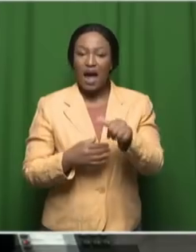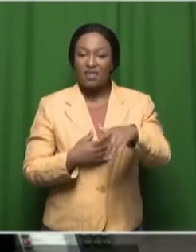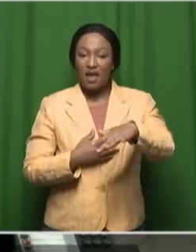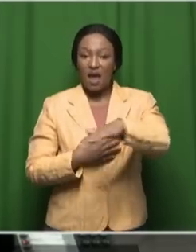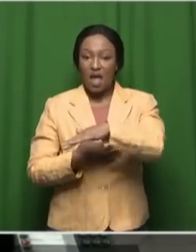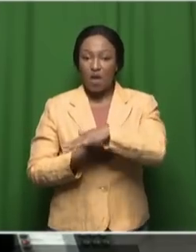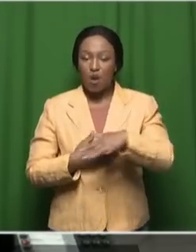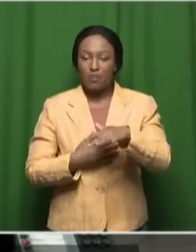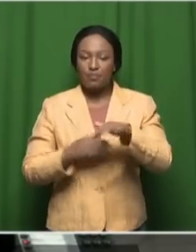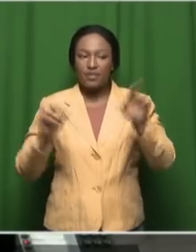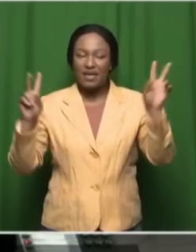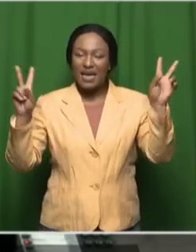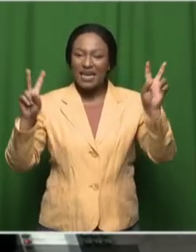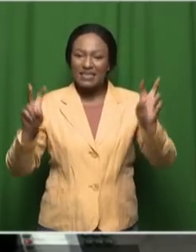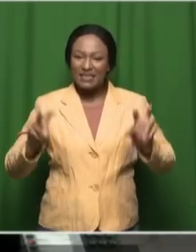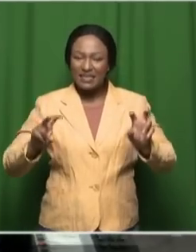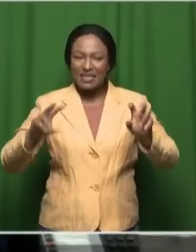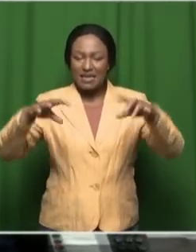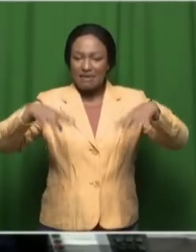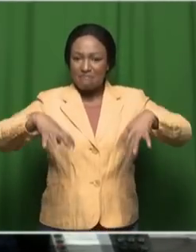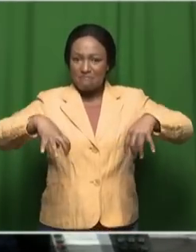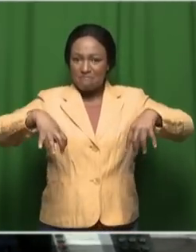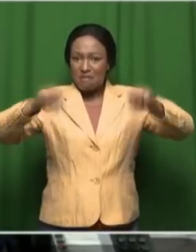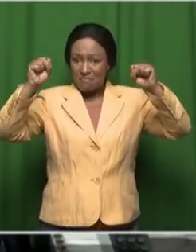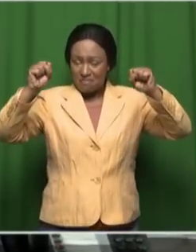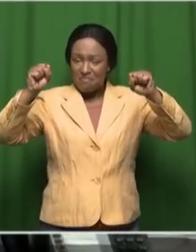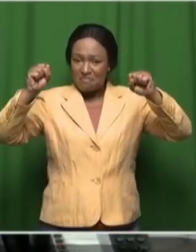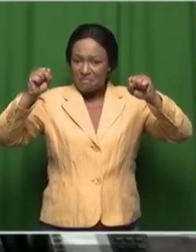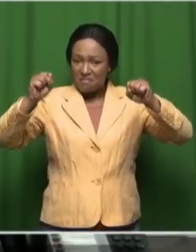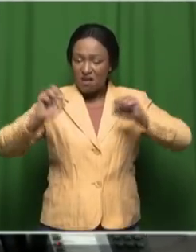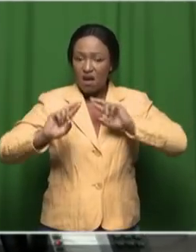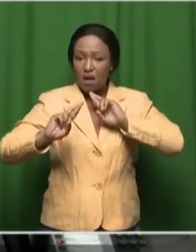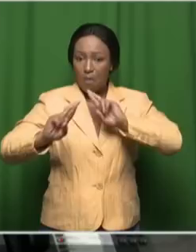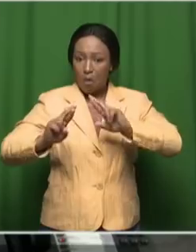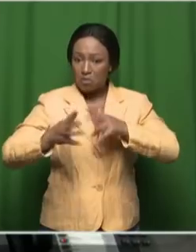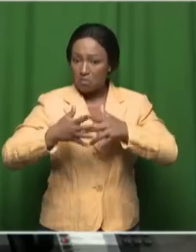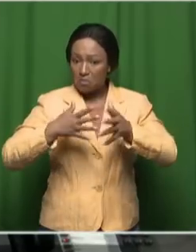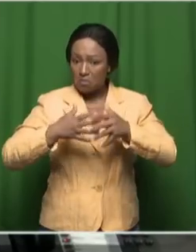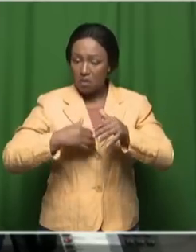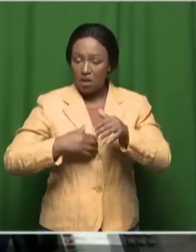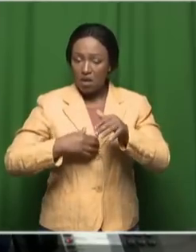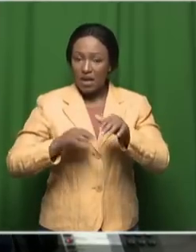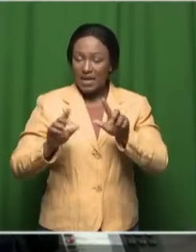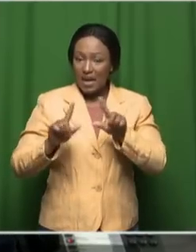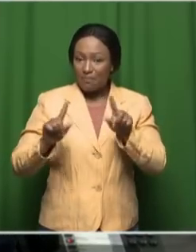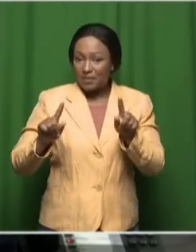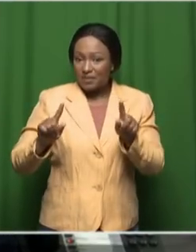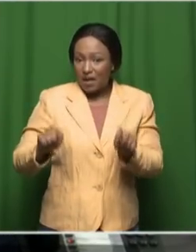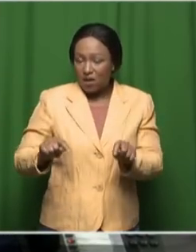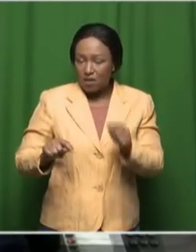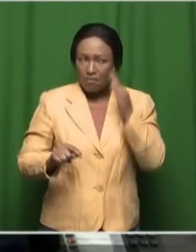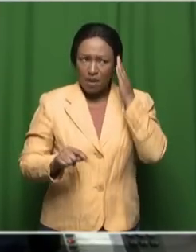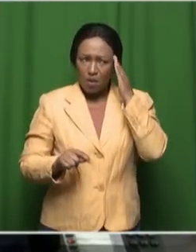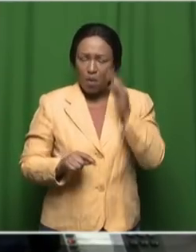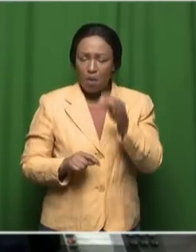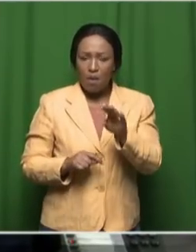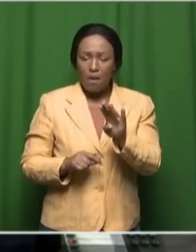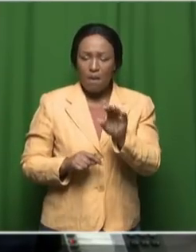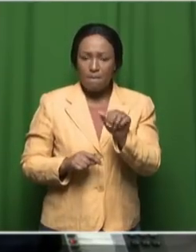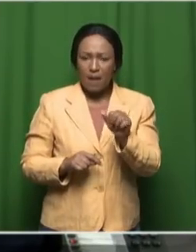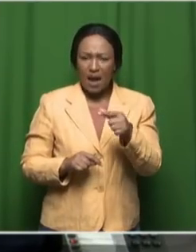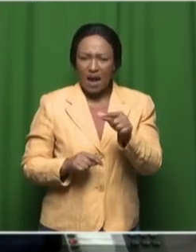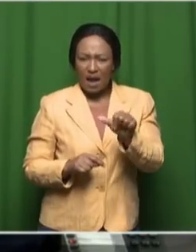of electricity outages. What's been reported at this stage? Are there any areas in Cape Town? I know Balha took some beating in terms